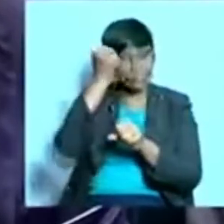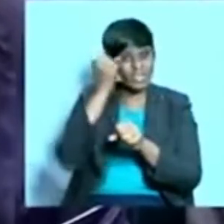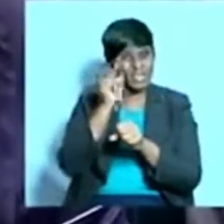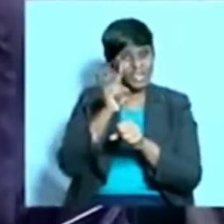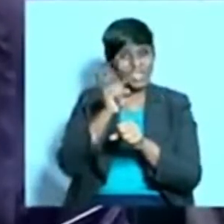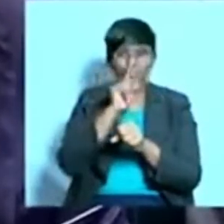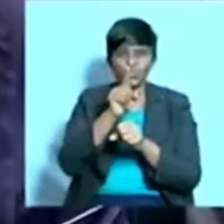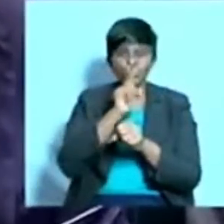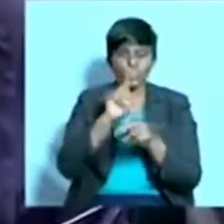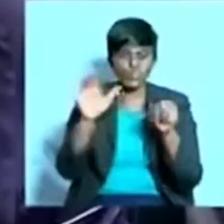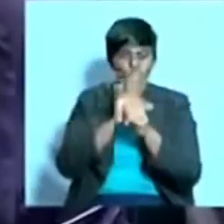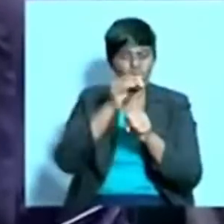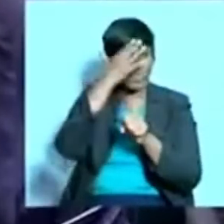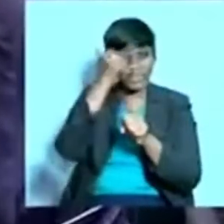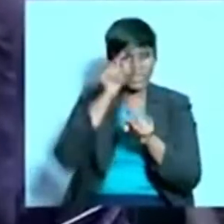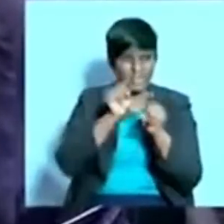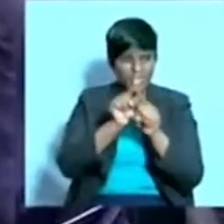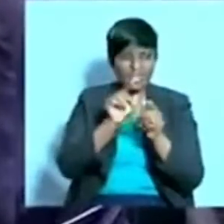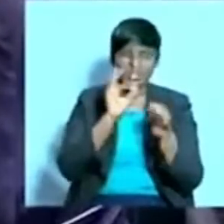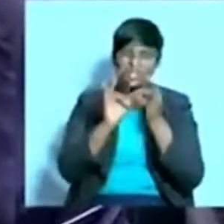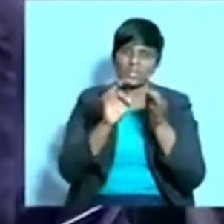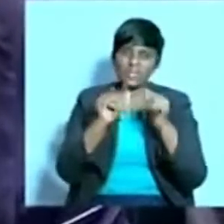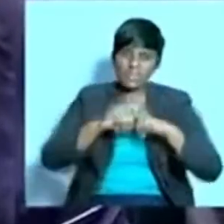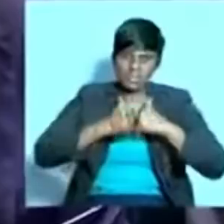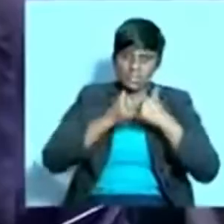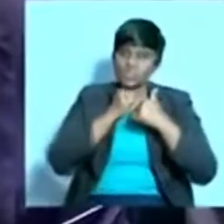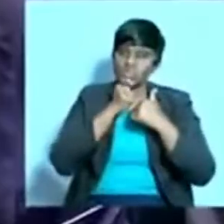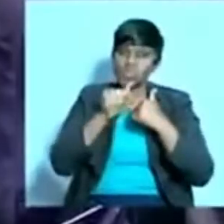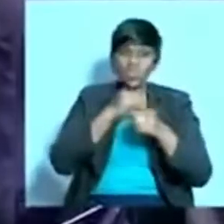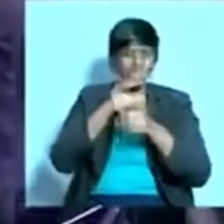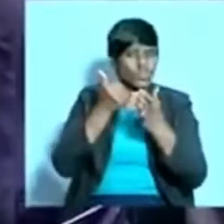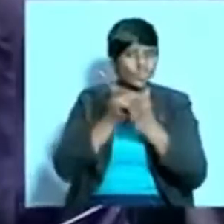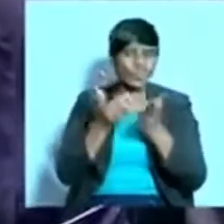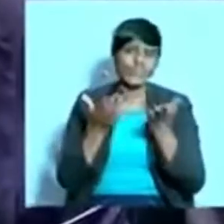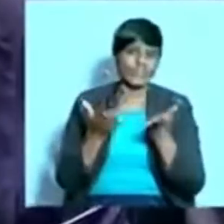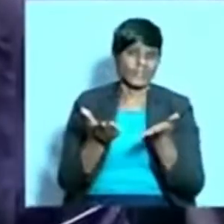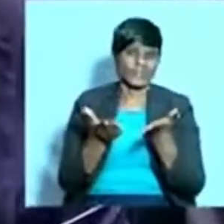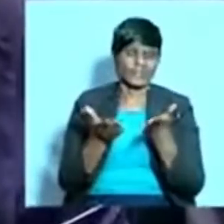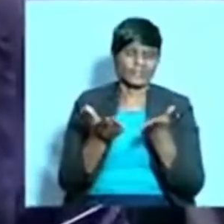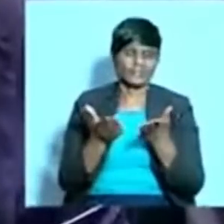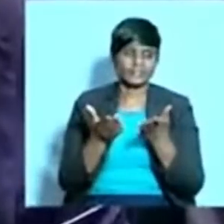forget as if we were not all here